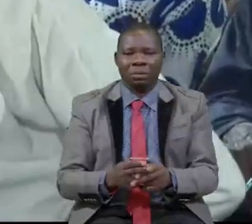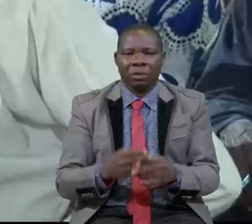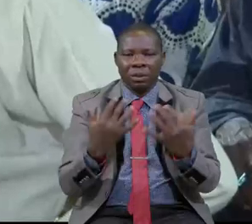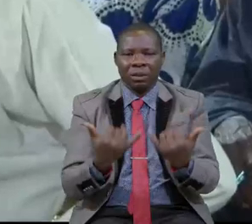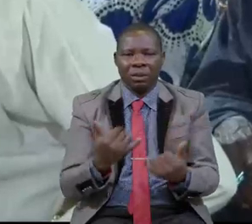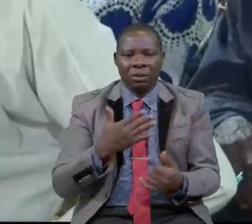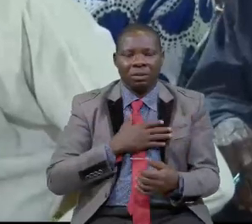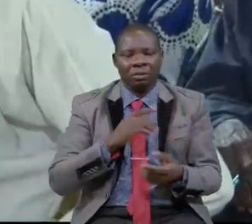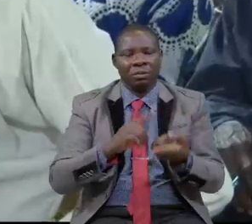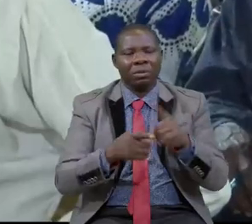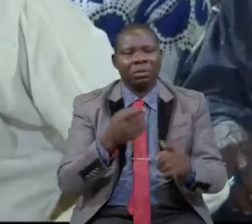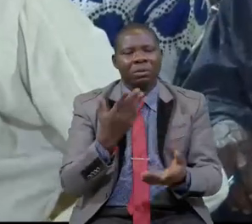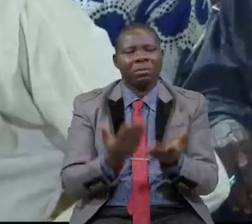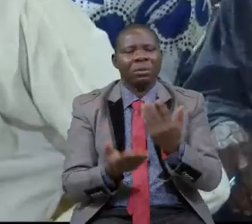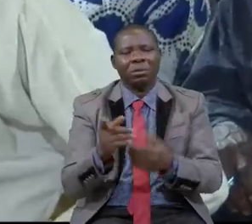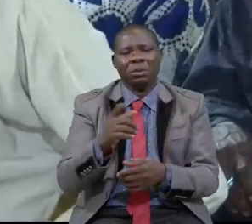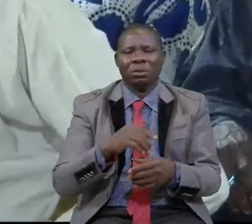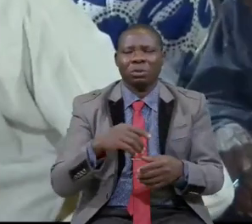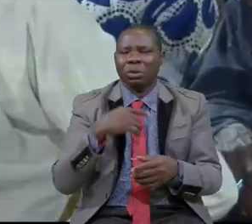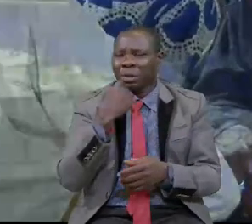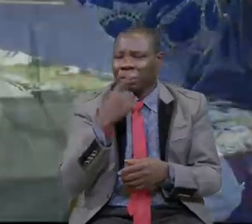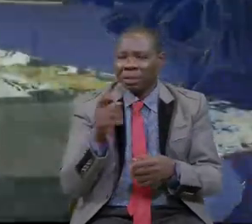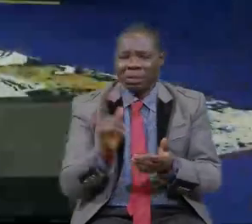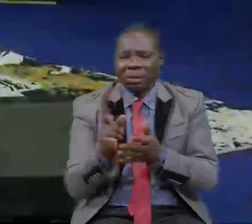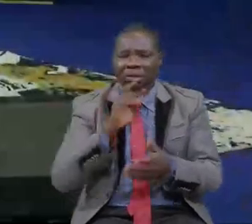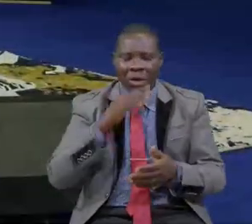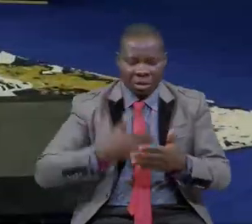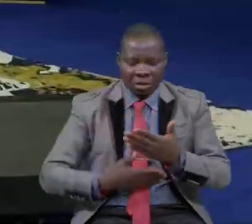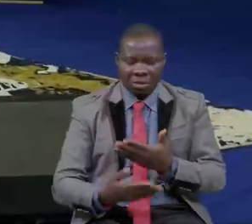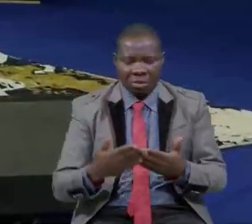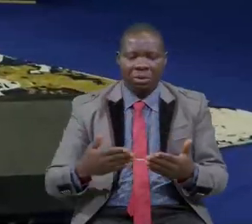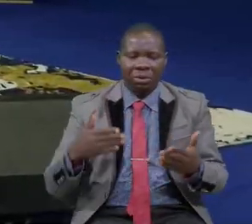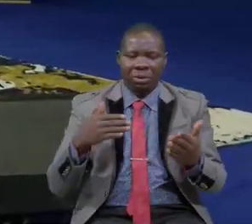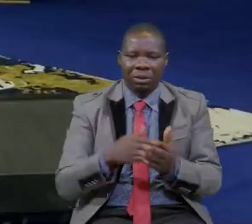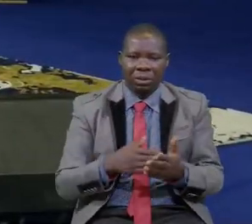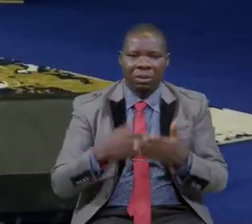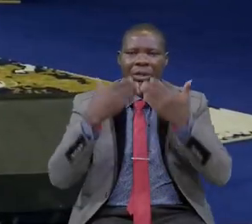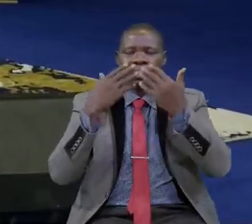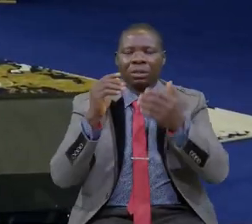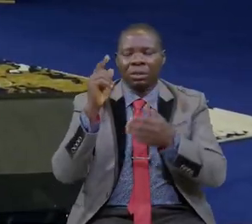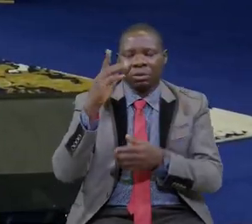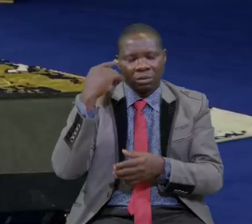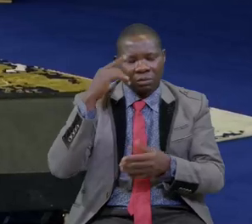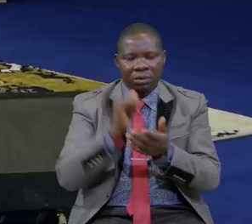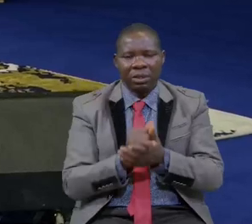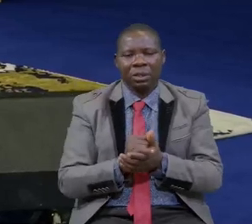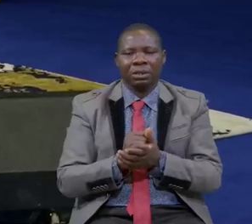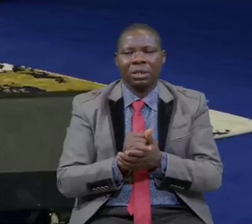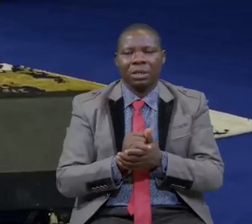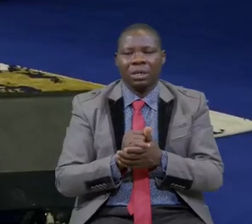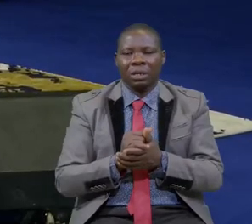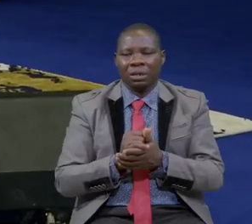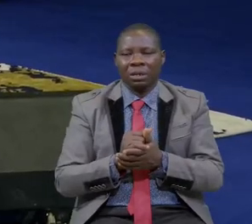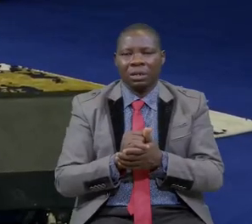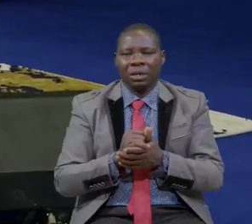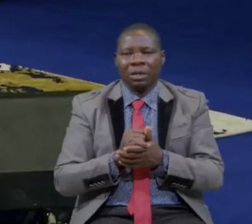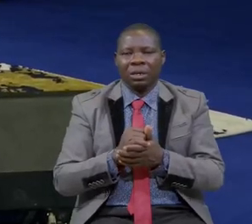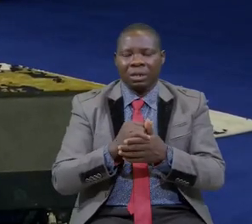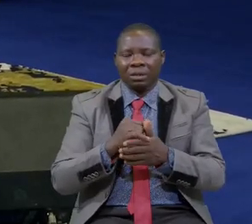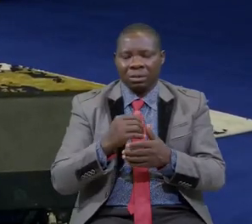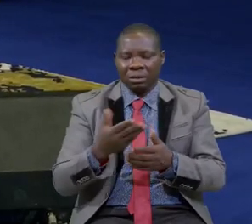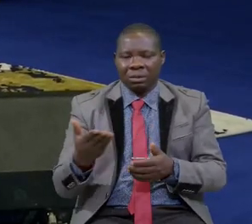maybe you claim to be born again. Thank God for that claim. It's not what you claim, it's